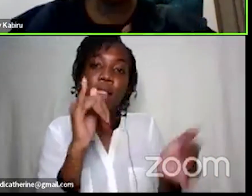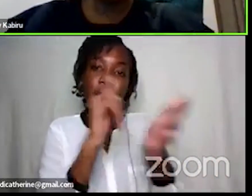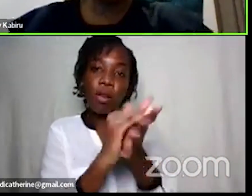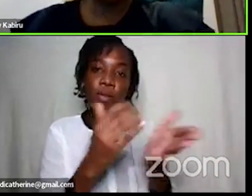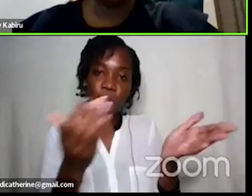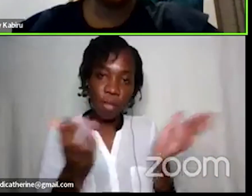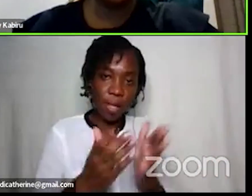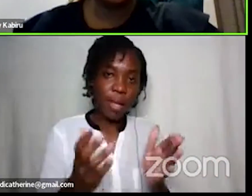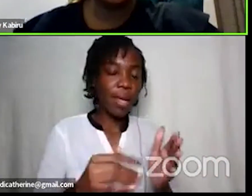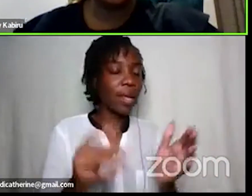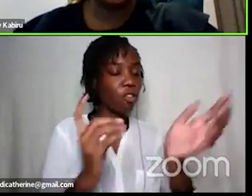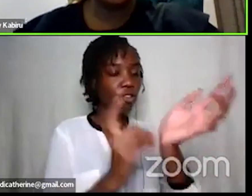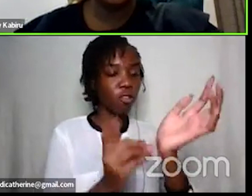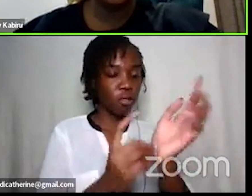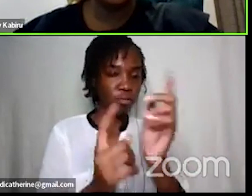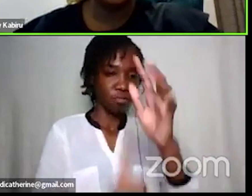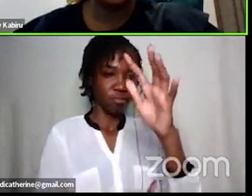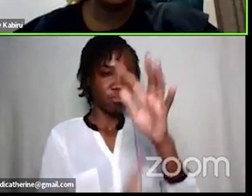comes in.